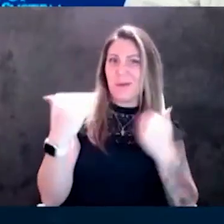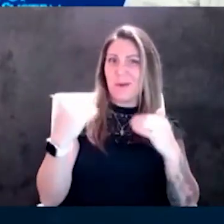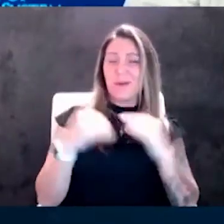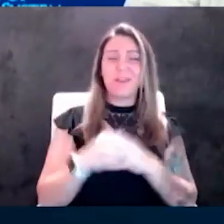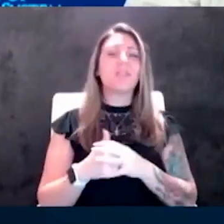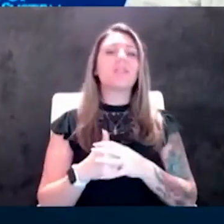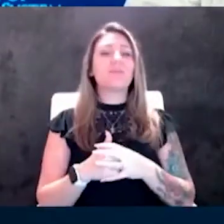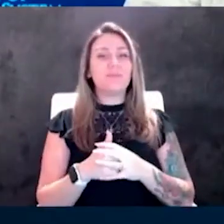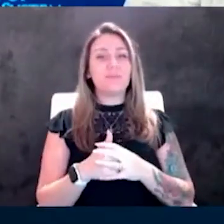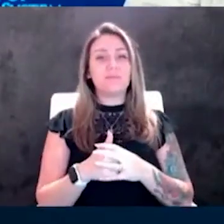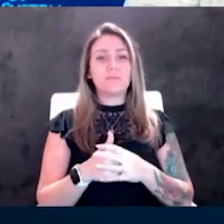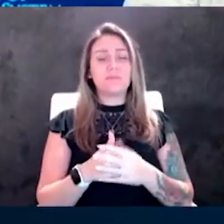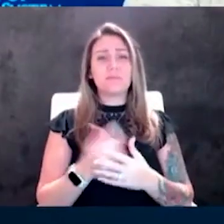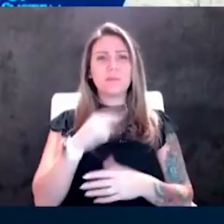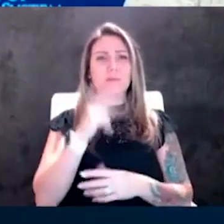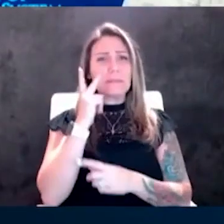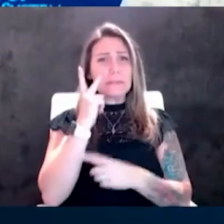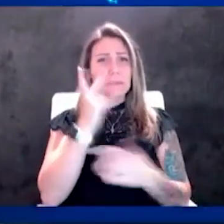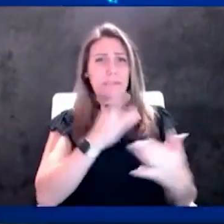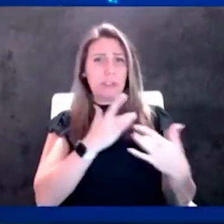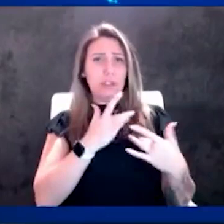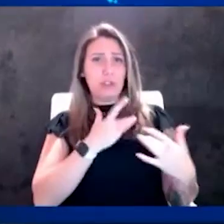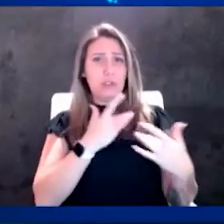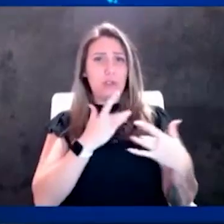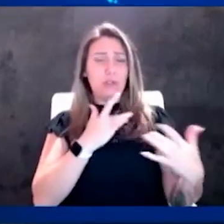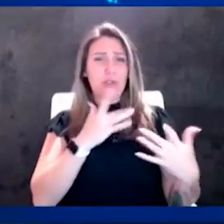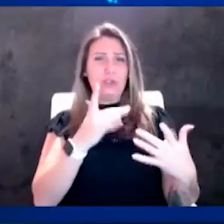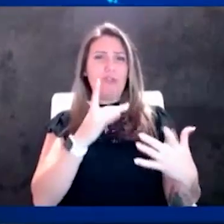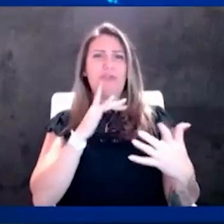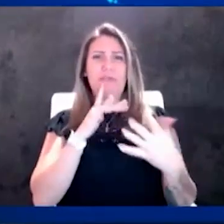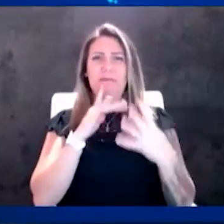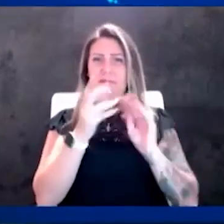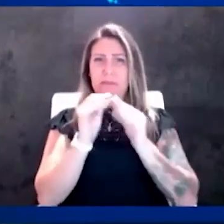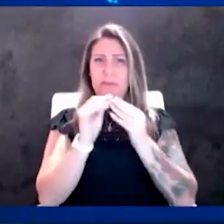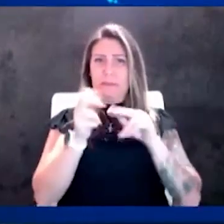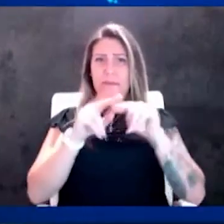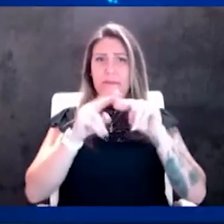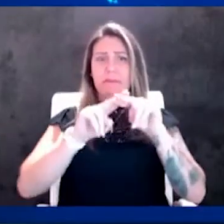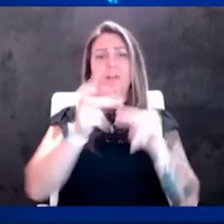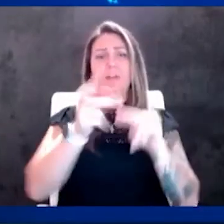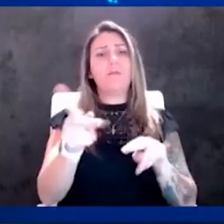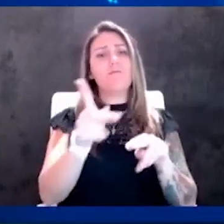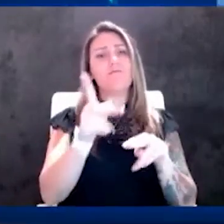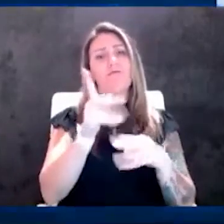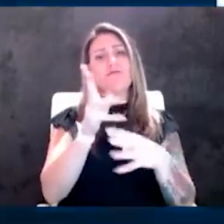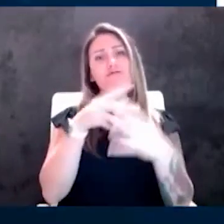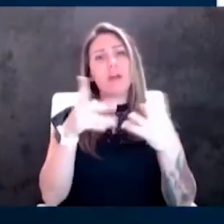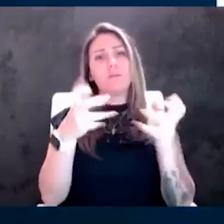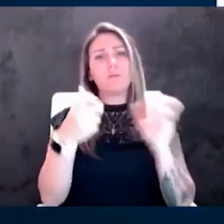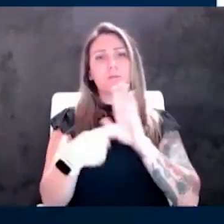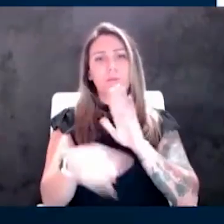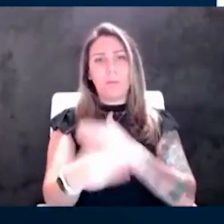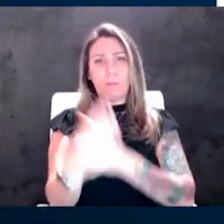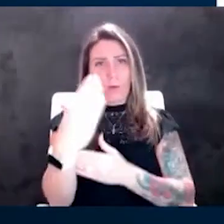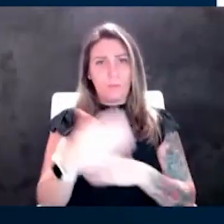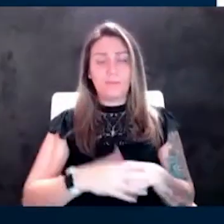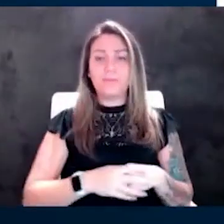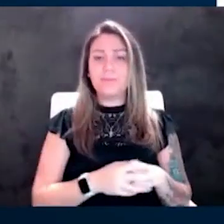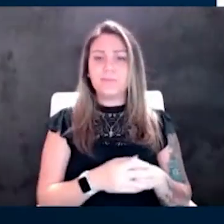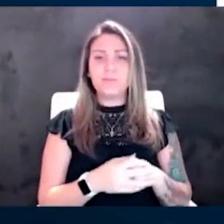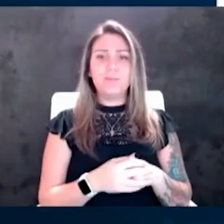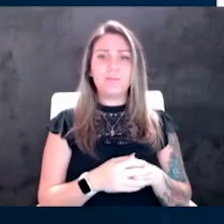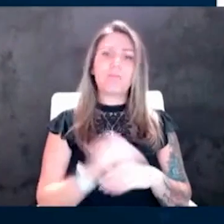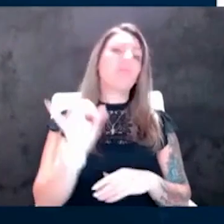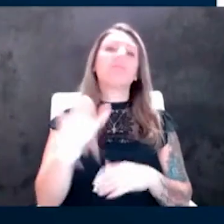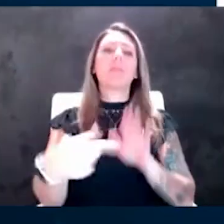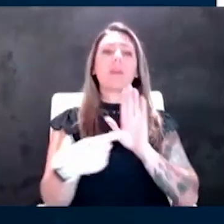we are seeing some concerning trends nationally. We got a couple of graphs I'd like to talk with you all about for just a moment this morning. This is showing us the